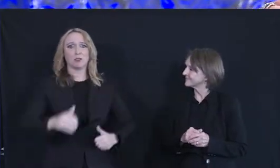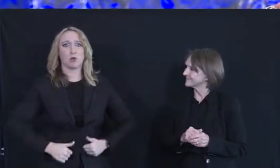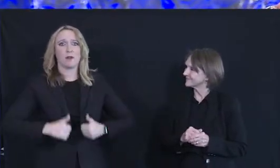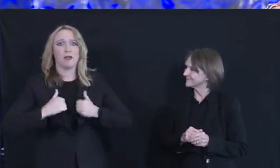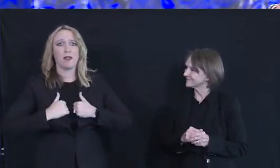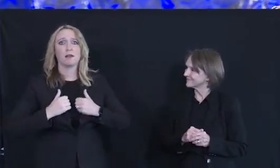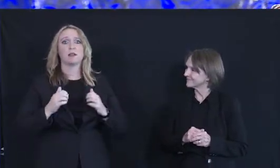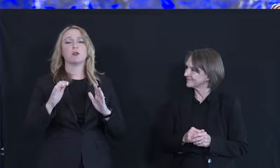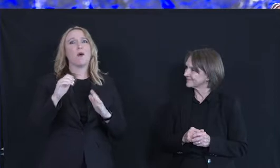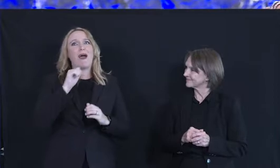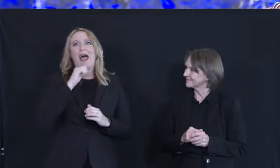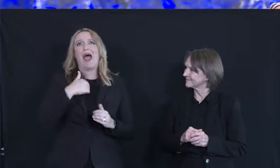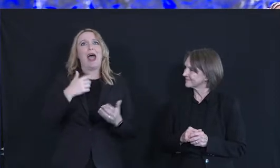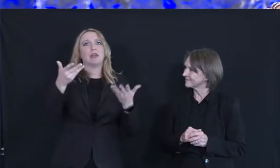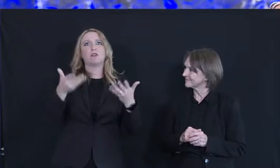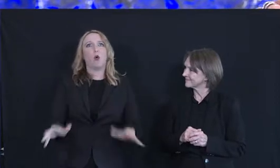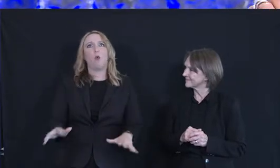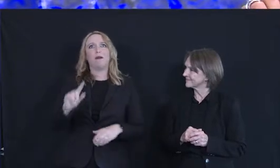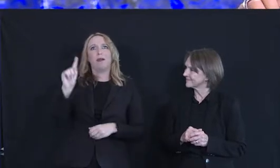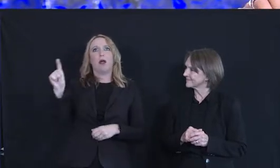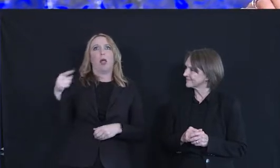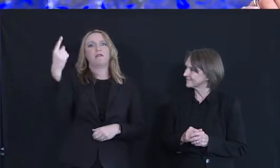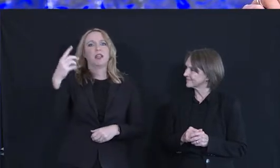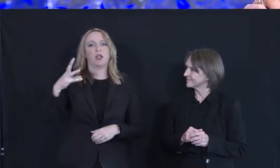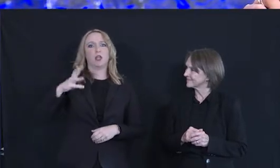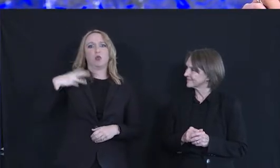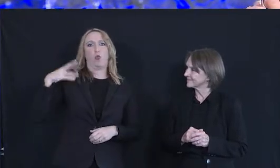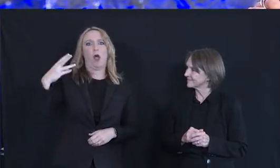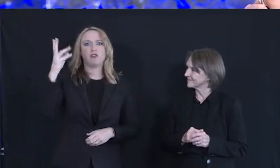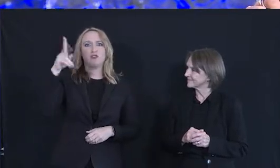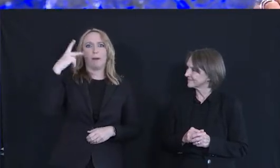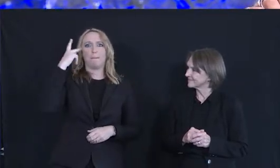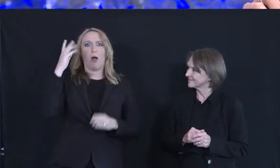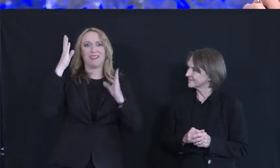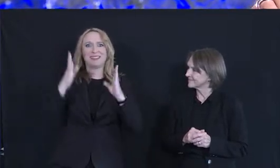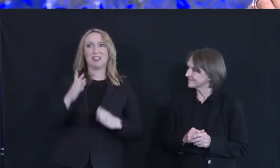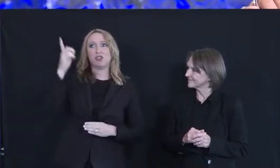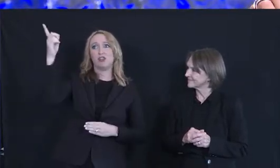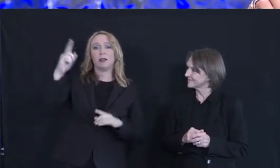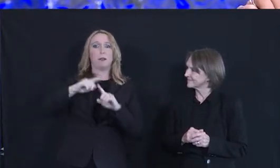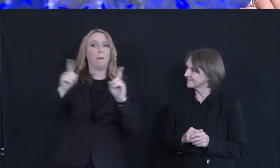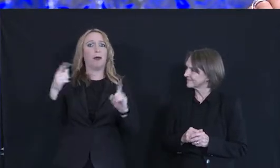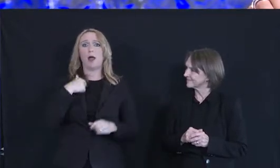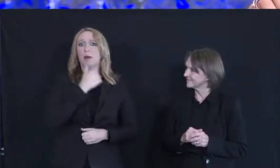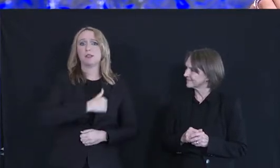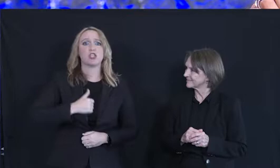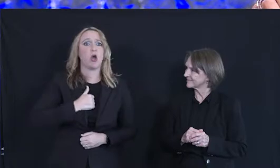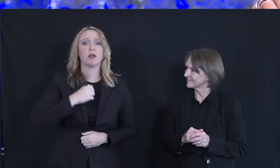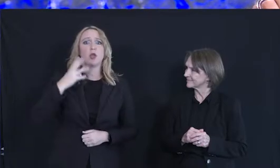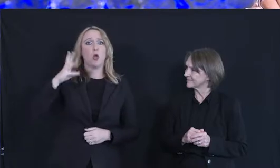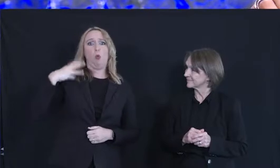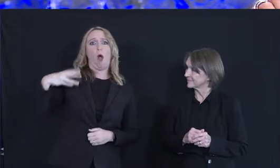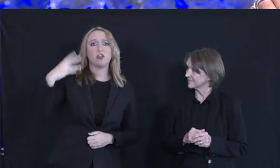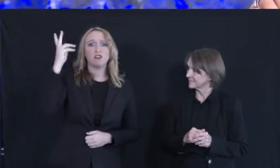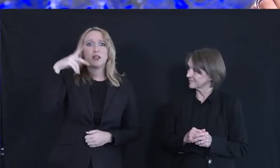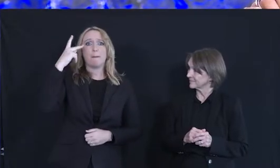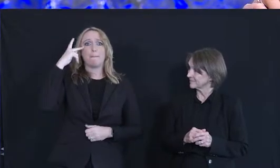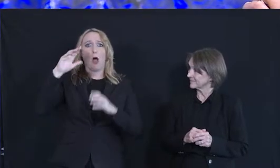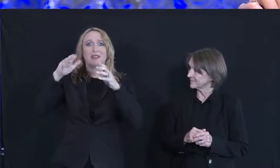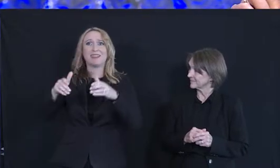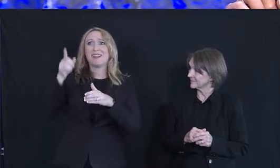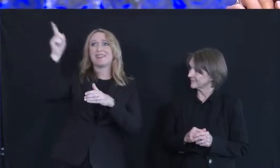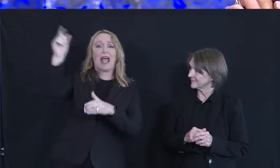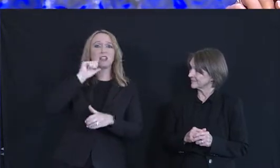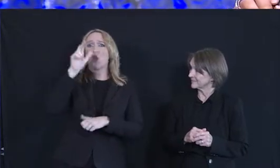that are serving in Washington right now but that life is not normal that is not the life of an average American family is to live in the Beltway